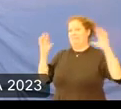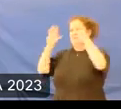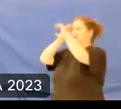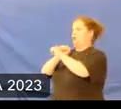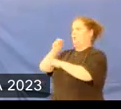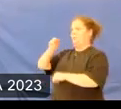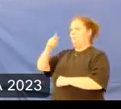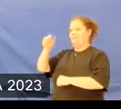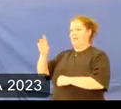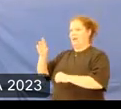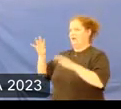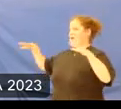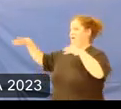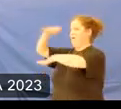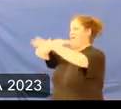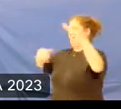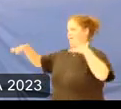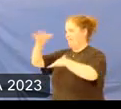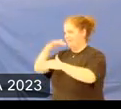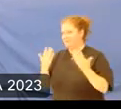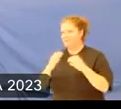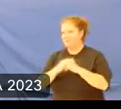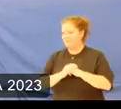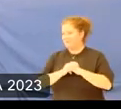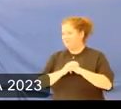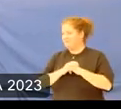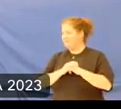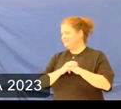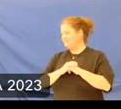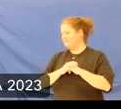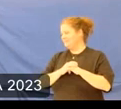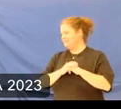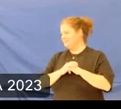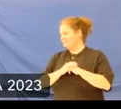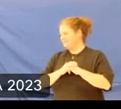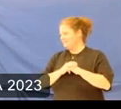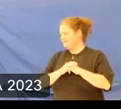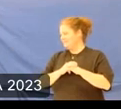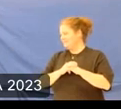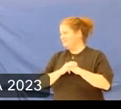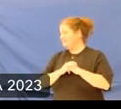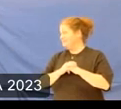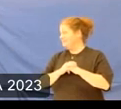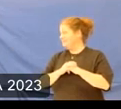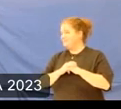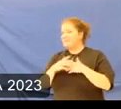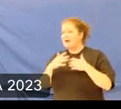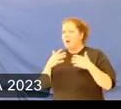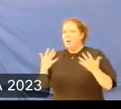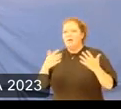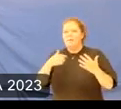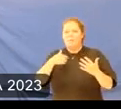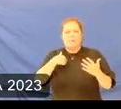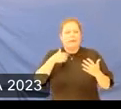my issue is this: you know, how do we convert things that we have no inkling about into things